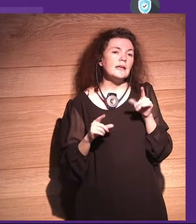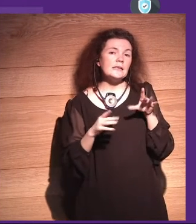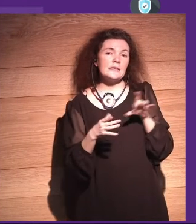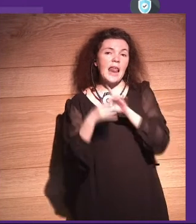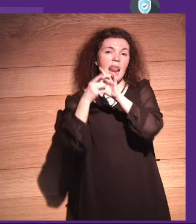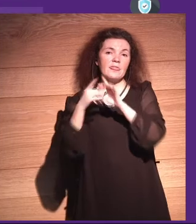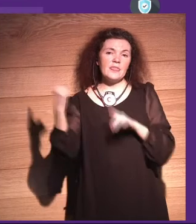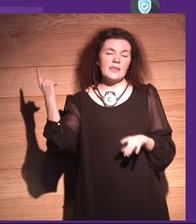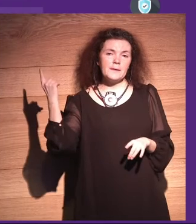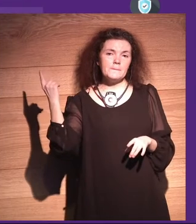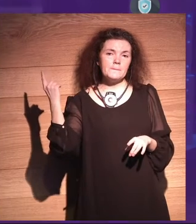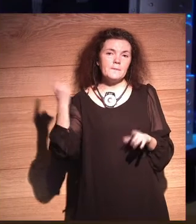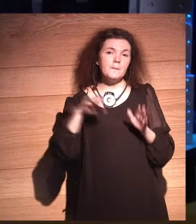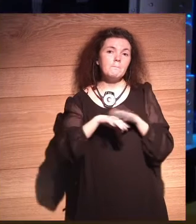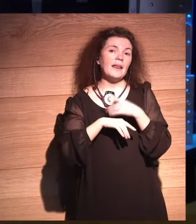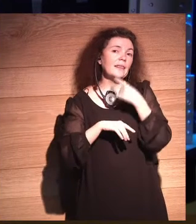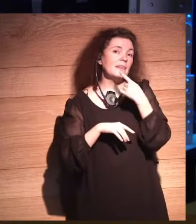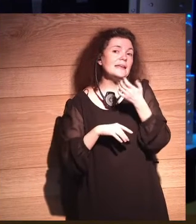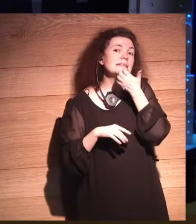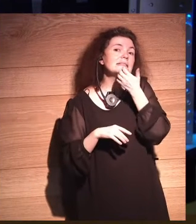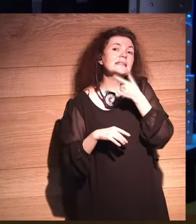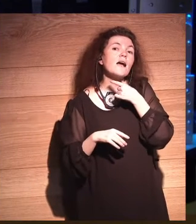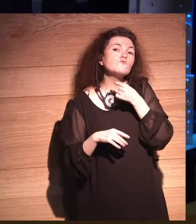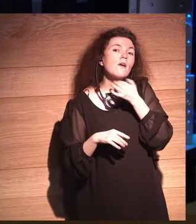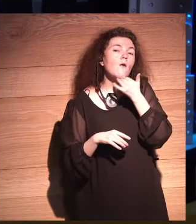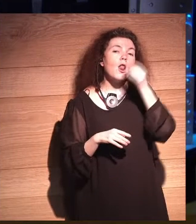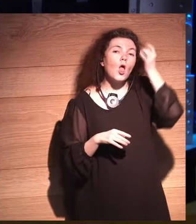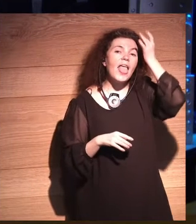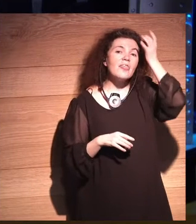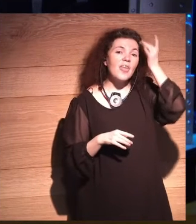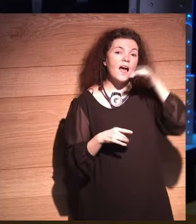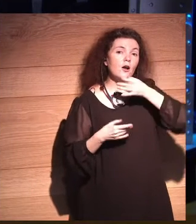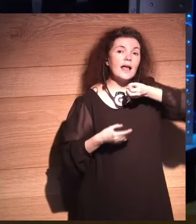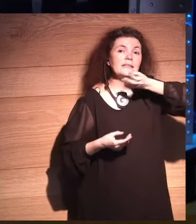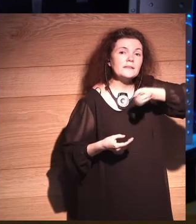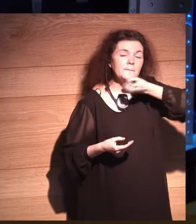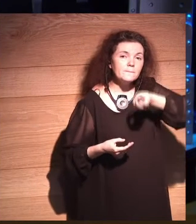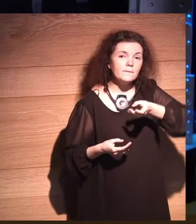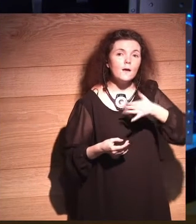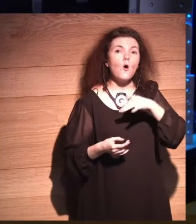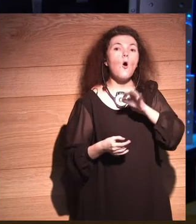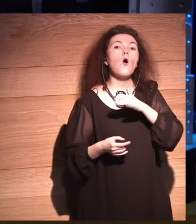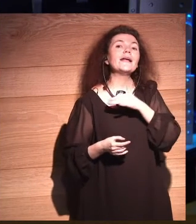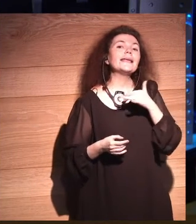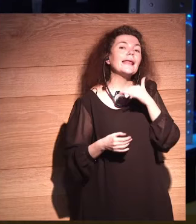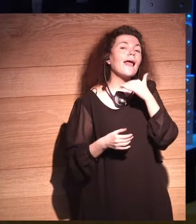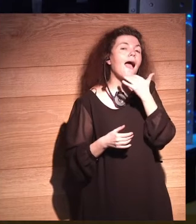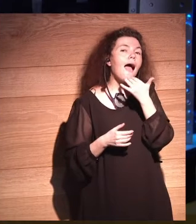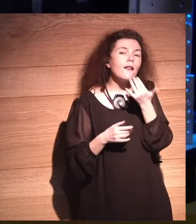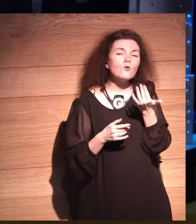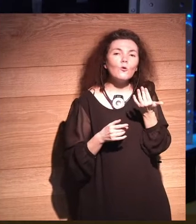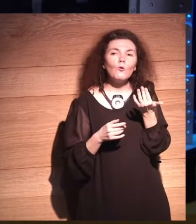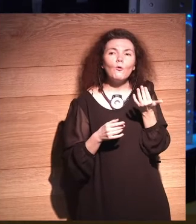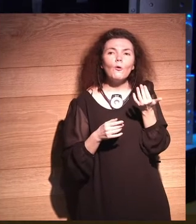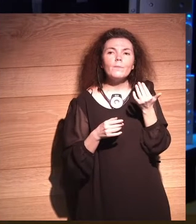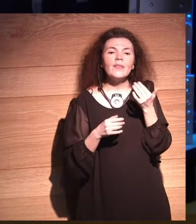any of the ideas here or the thought of using collective intelligence to improve how we govern, I will put the pitch to you to sign